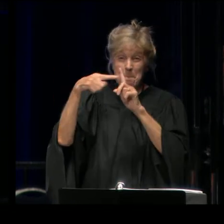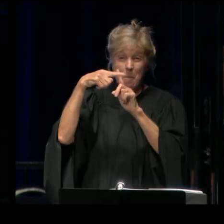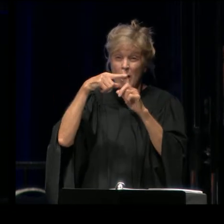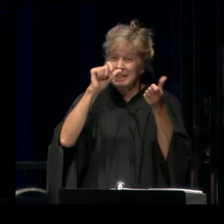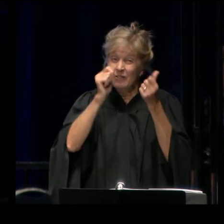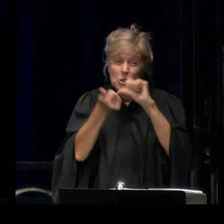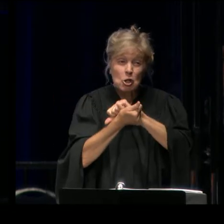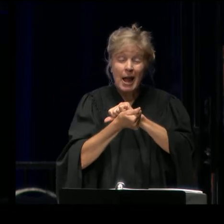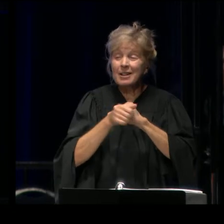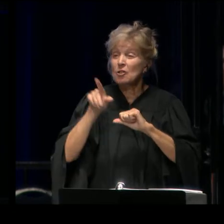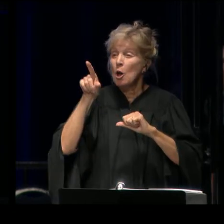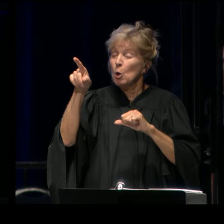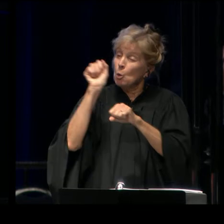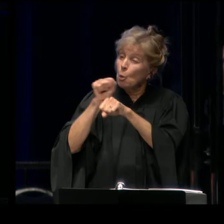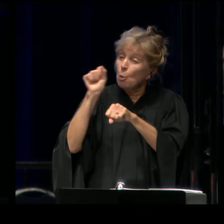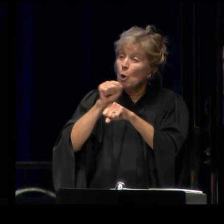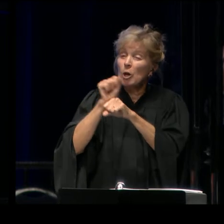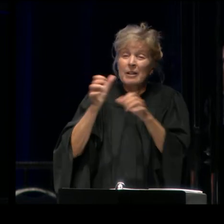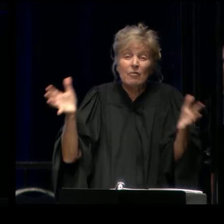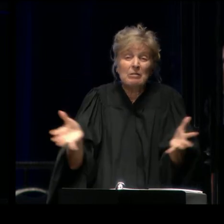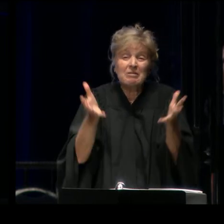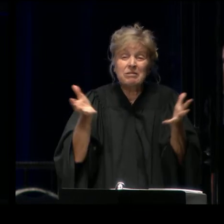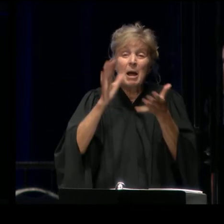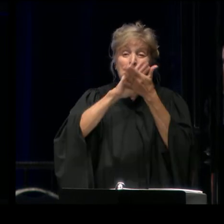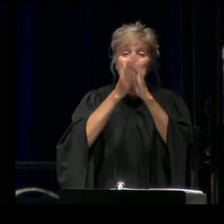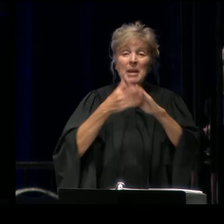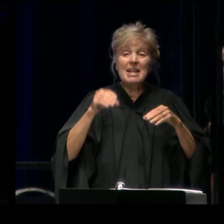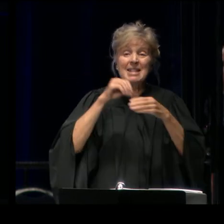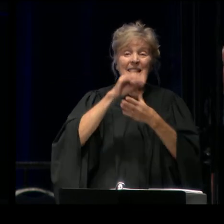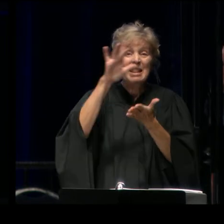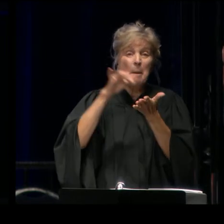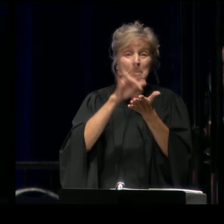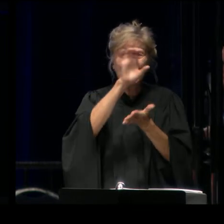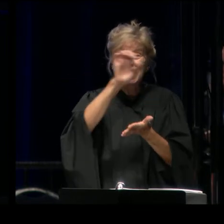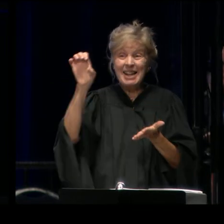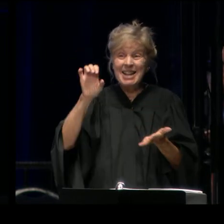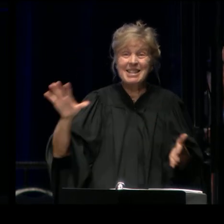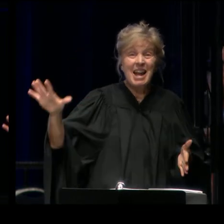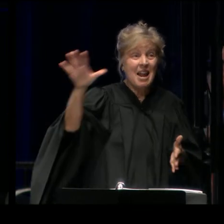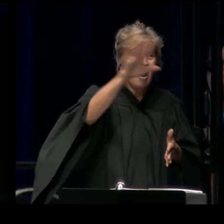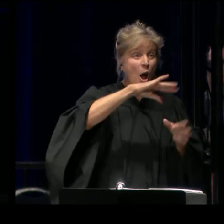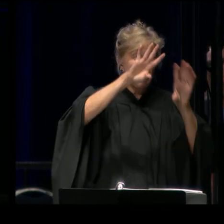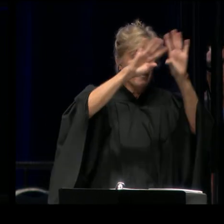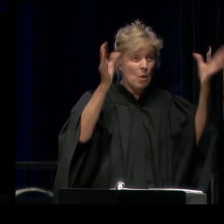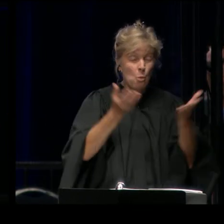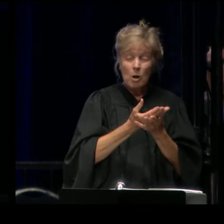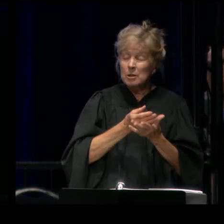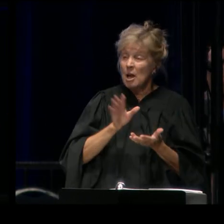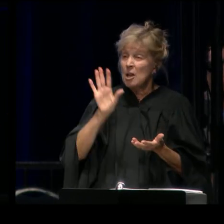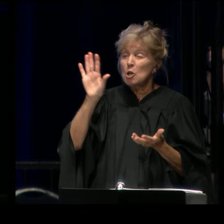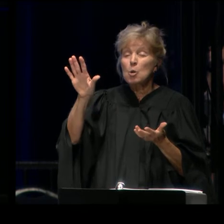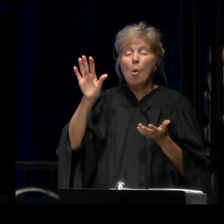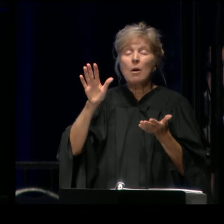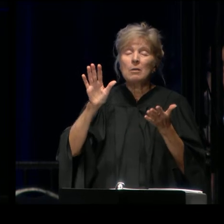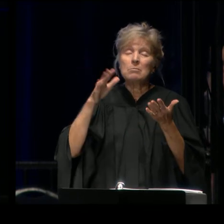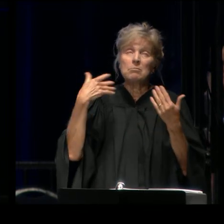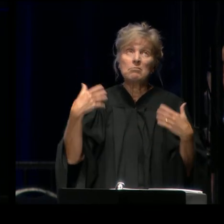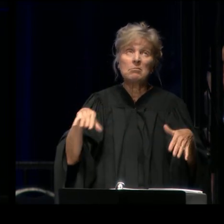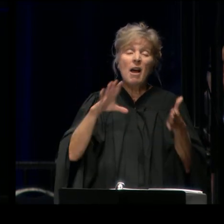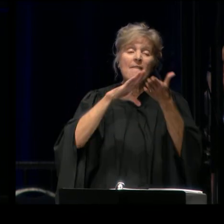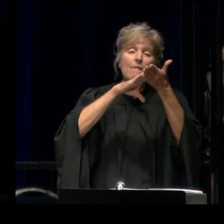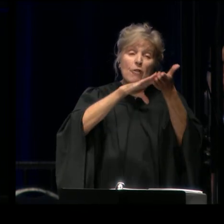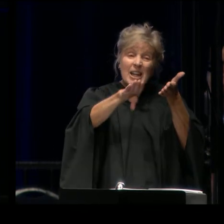in fostering peace in the Middle East and around the world, and for your remarkable forgiveness,